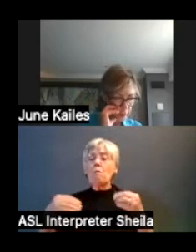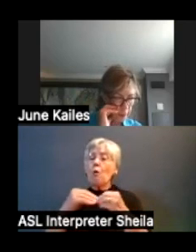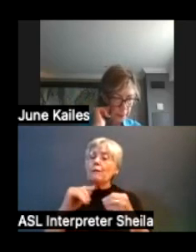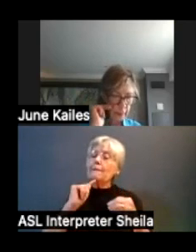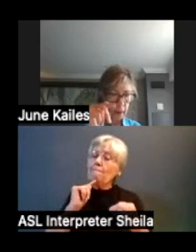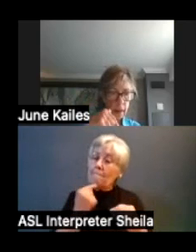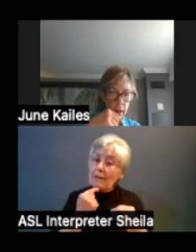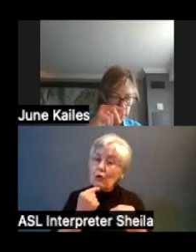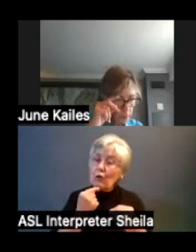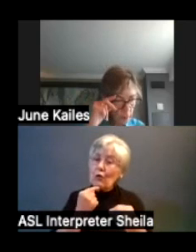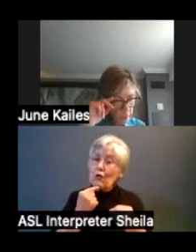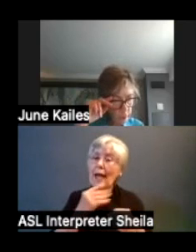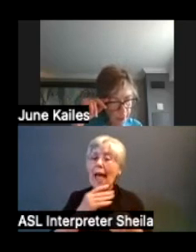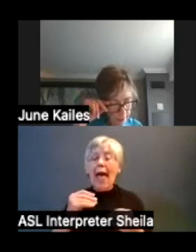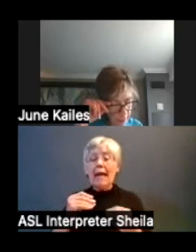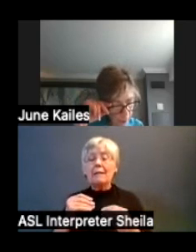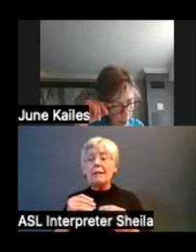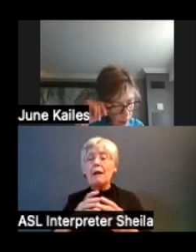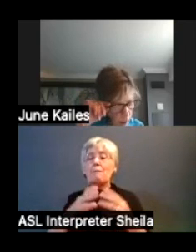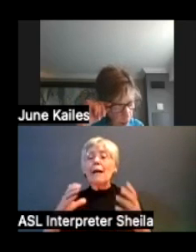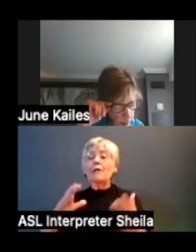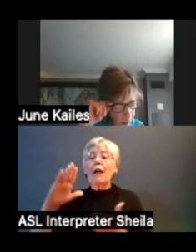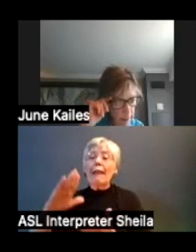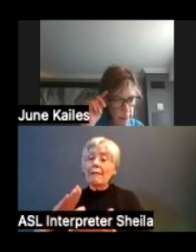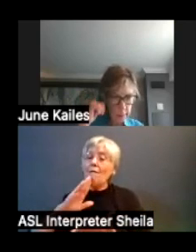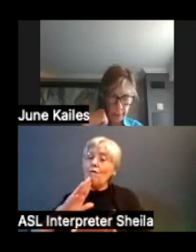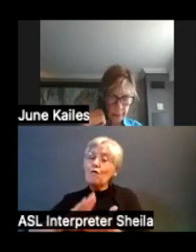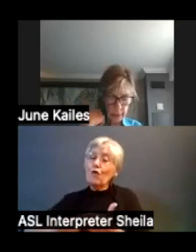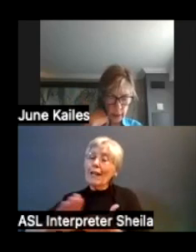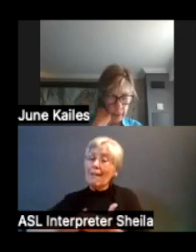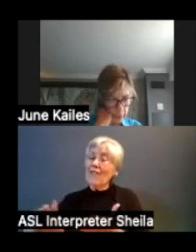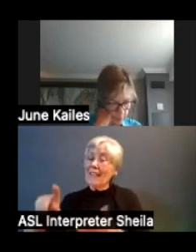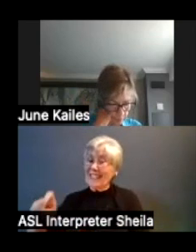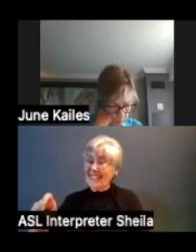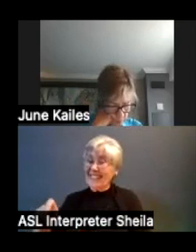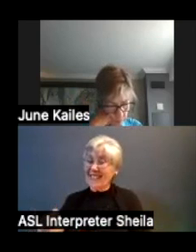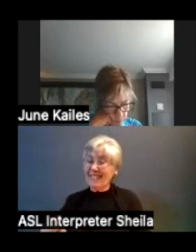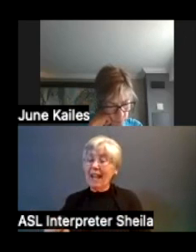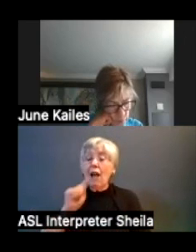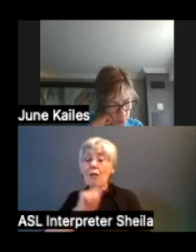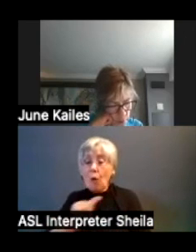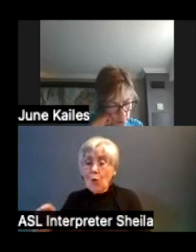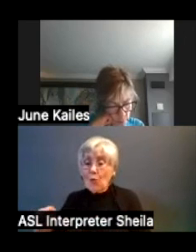much less forgiving needs that need to be